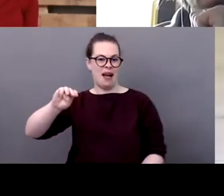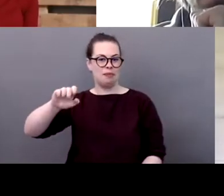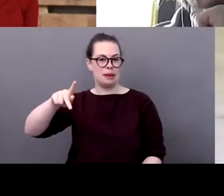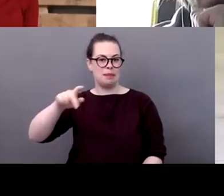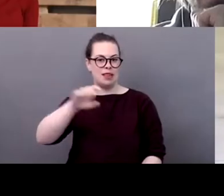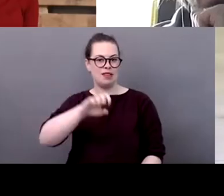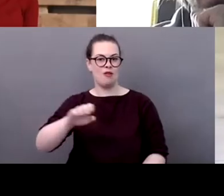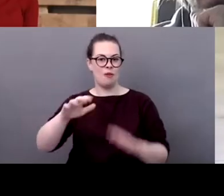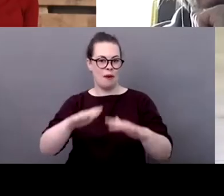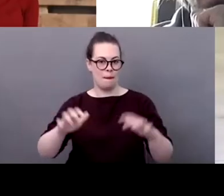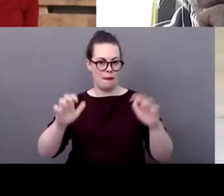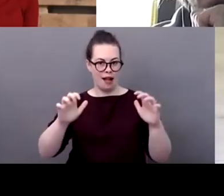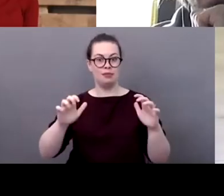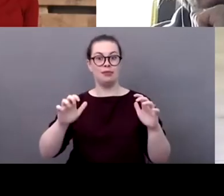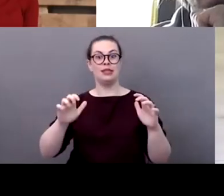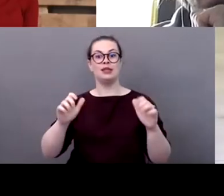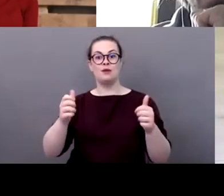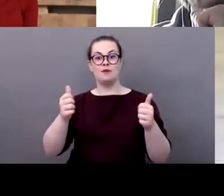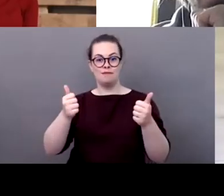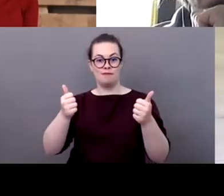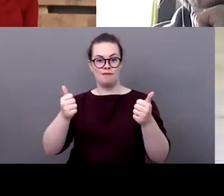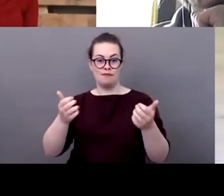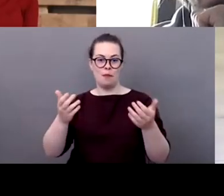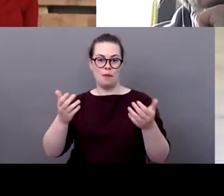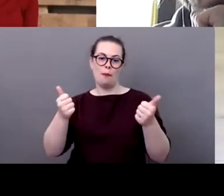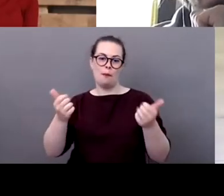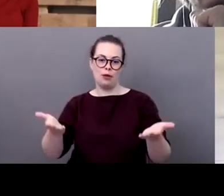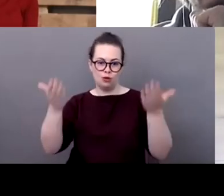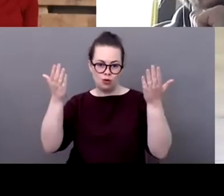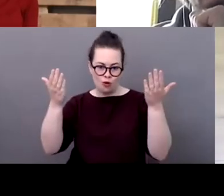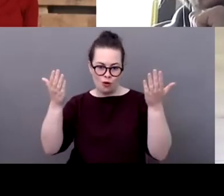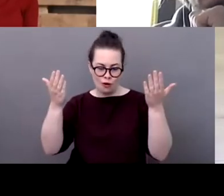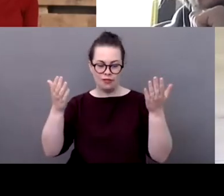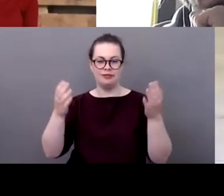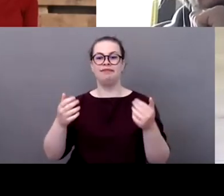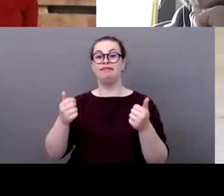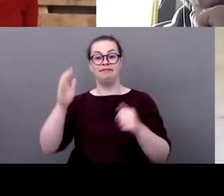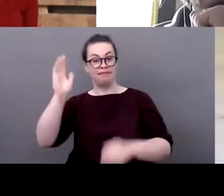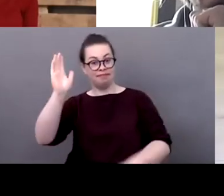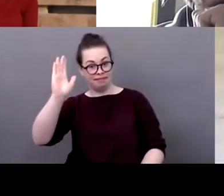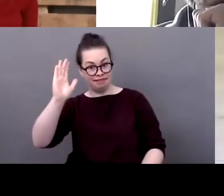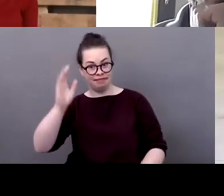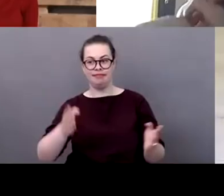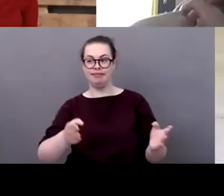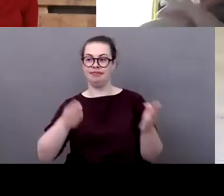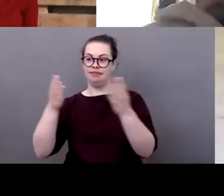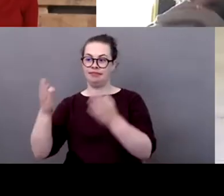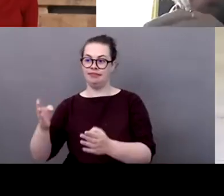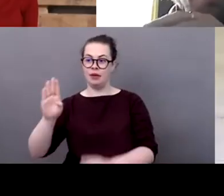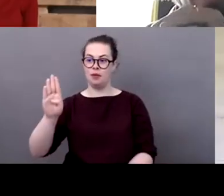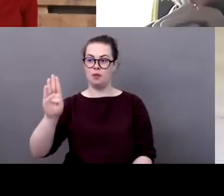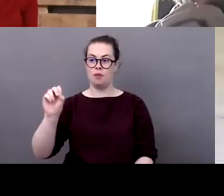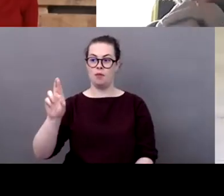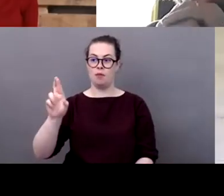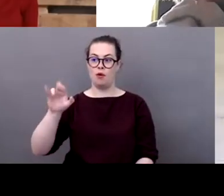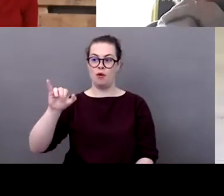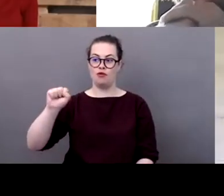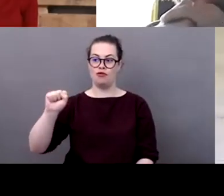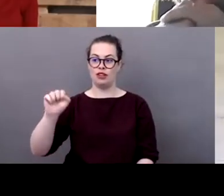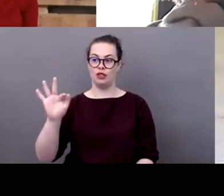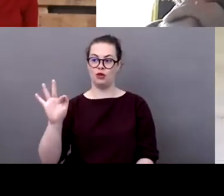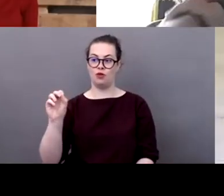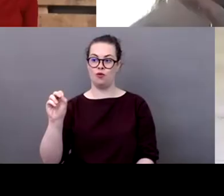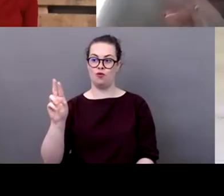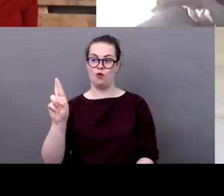Guillaume Bouvet. Good morning, bonjour. Sustainability, innovation, and entrepreneurship coordinator at Outdoor Sports